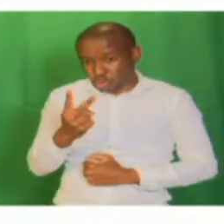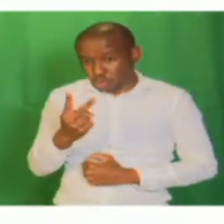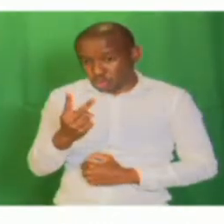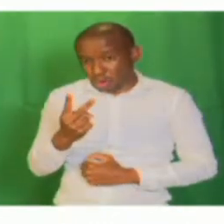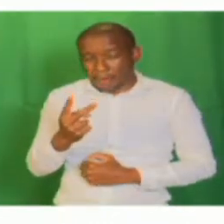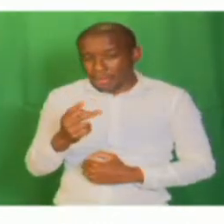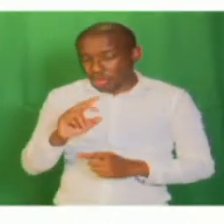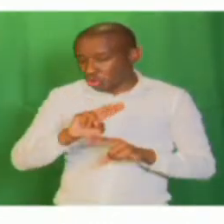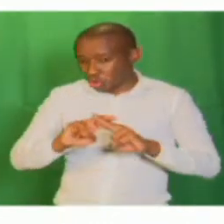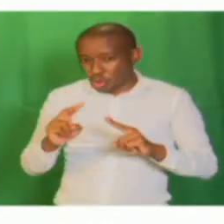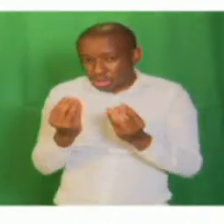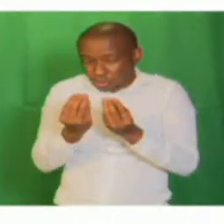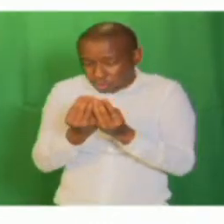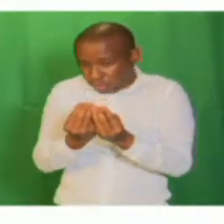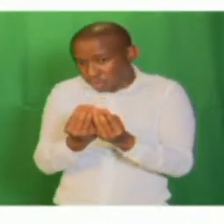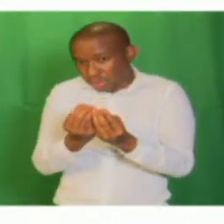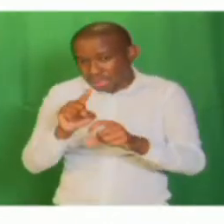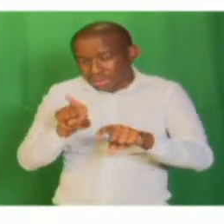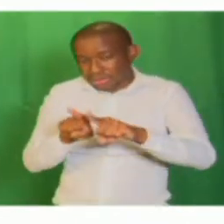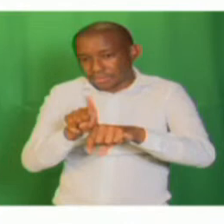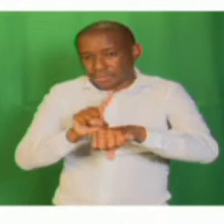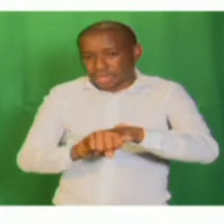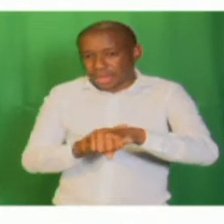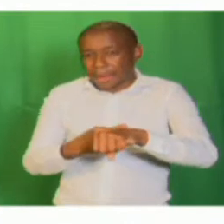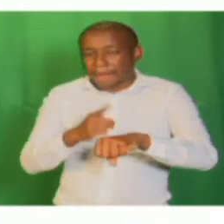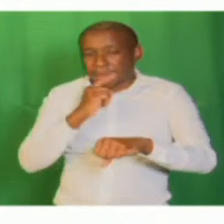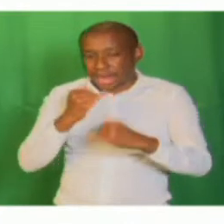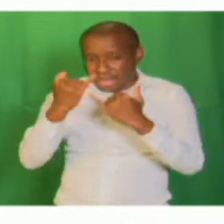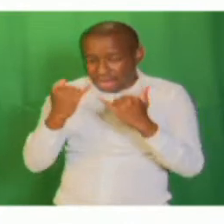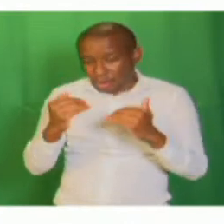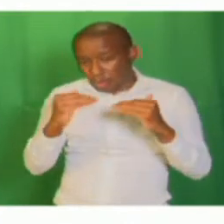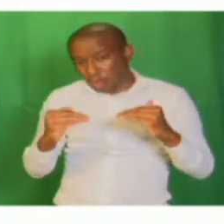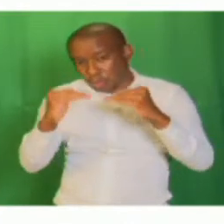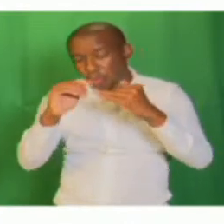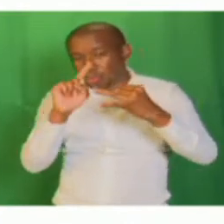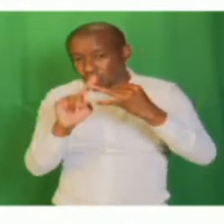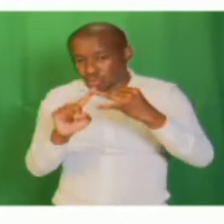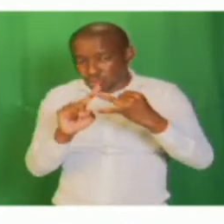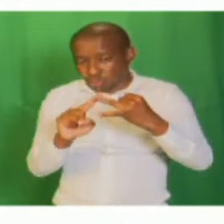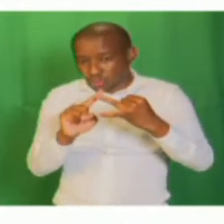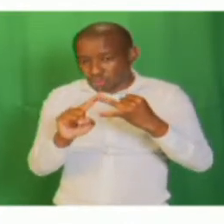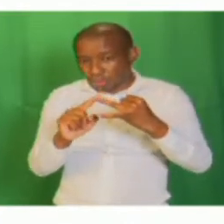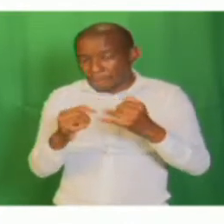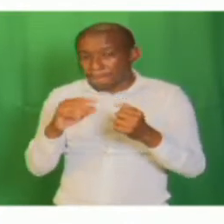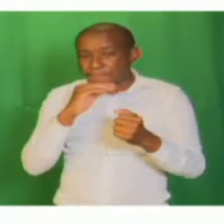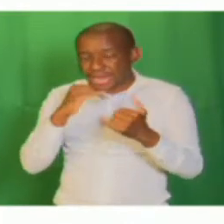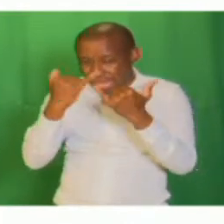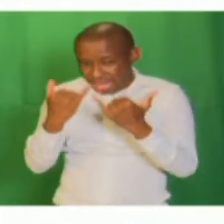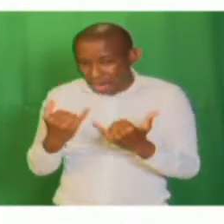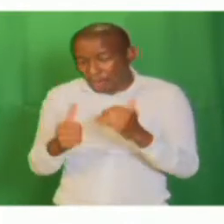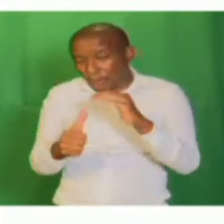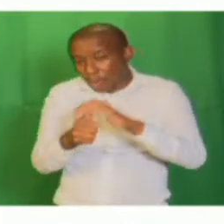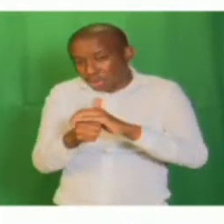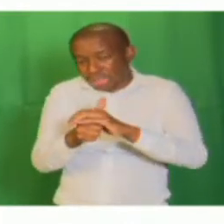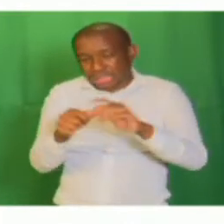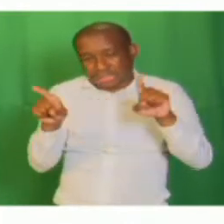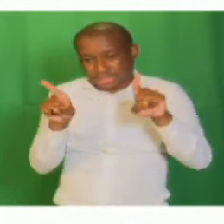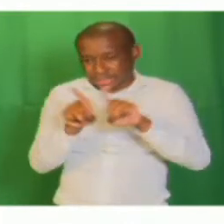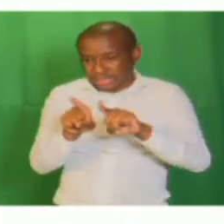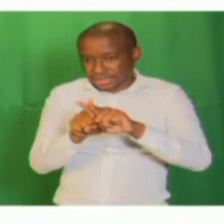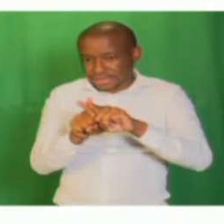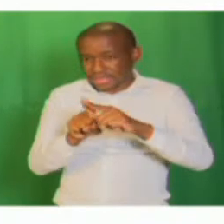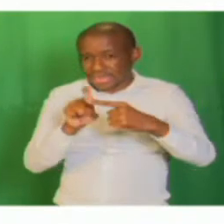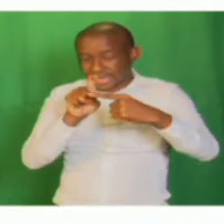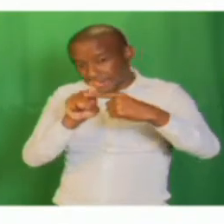Not both of them at the same time. They are at the same level, which means they have their value is the same. Division